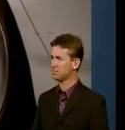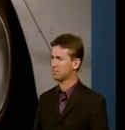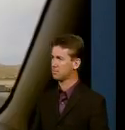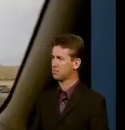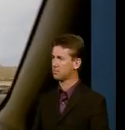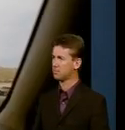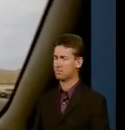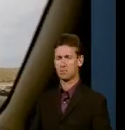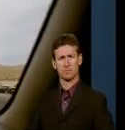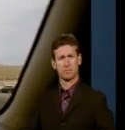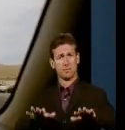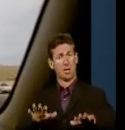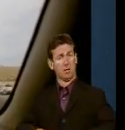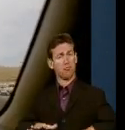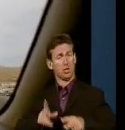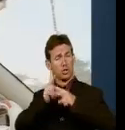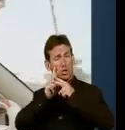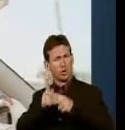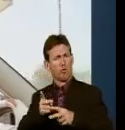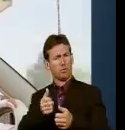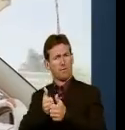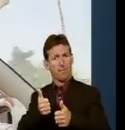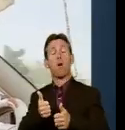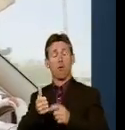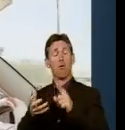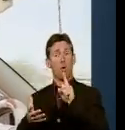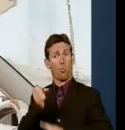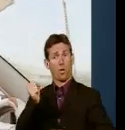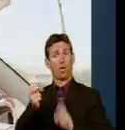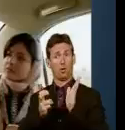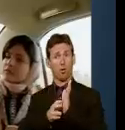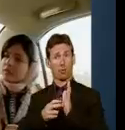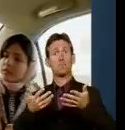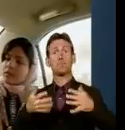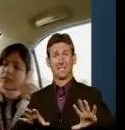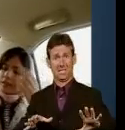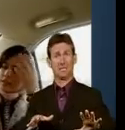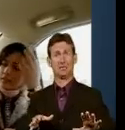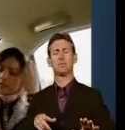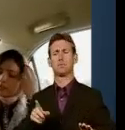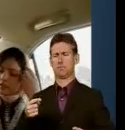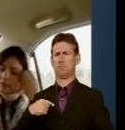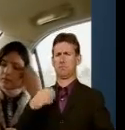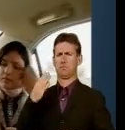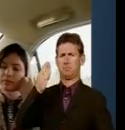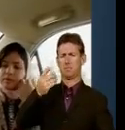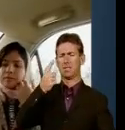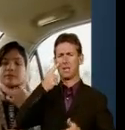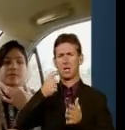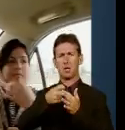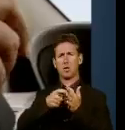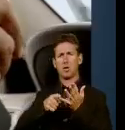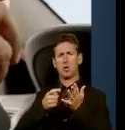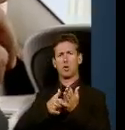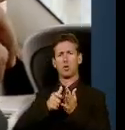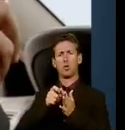British security companies have won contracts from the Americans too. And that took us to Kurdistan in northern